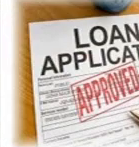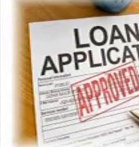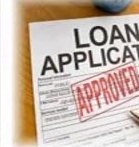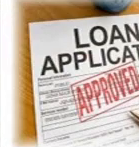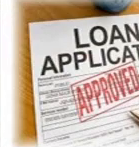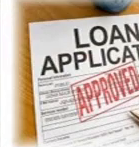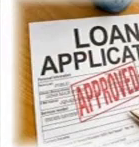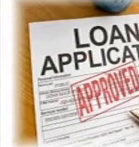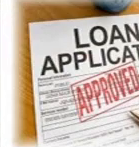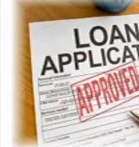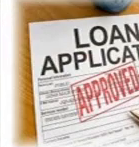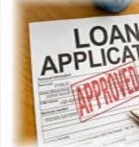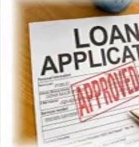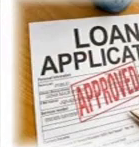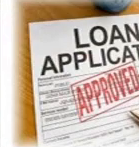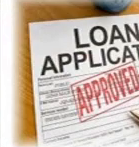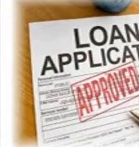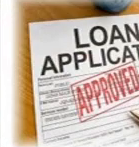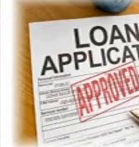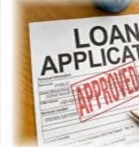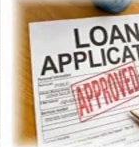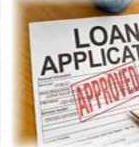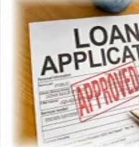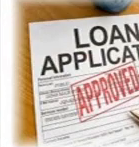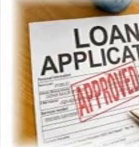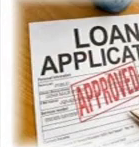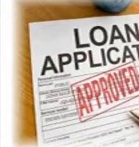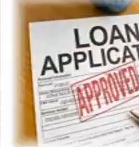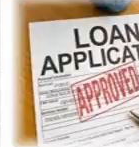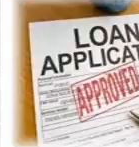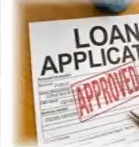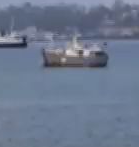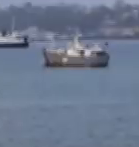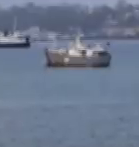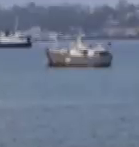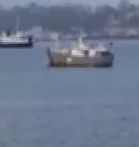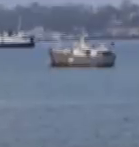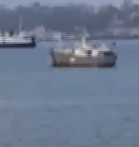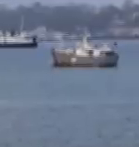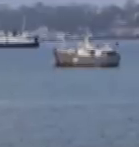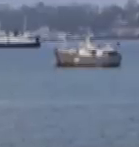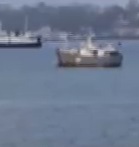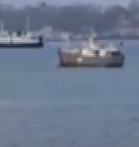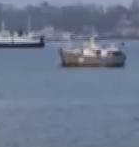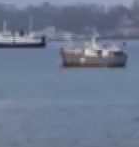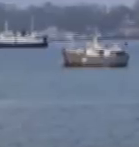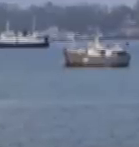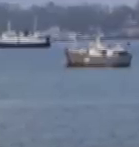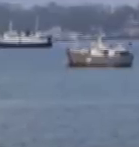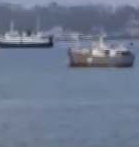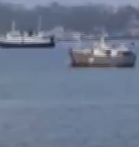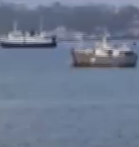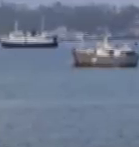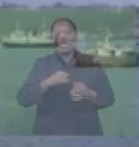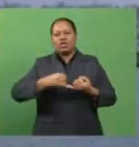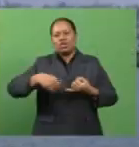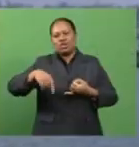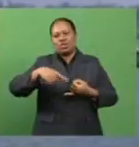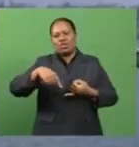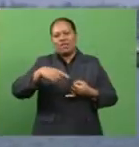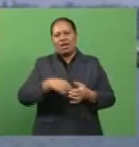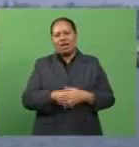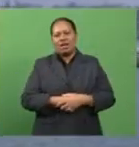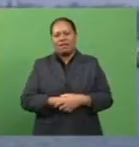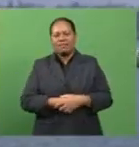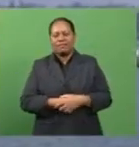our FBC website to answer. And our shot of the day comes from Arthur James. This was taken by him at midday at